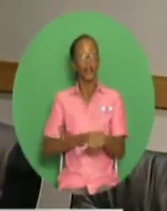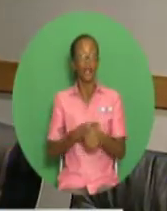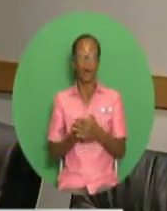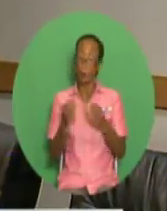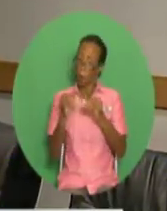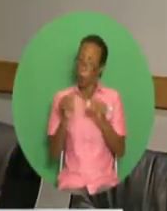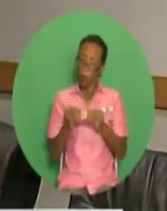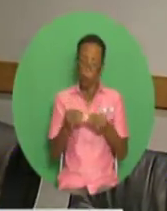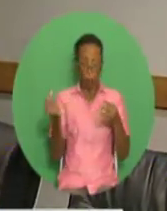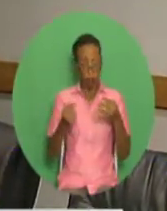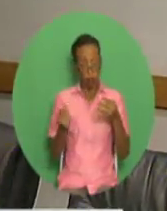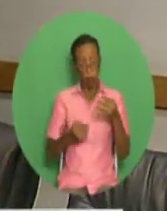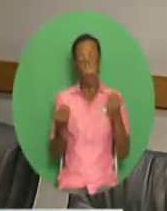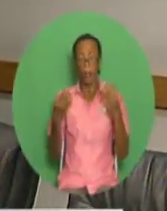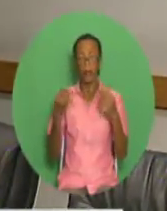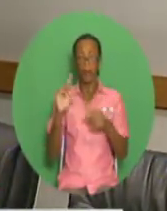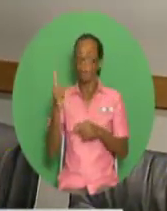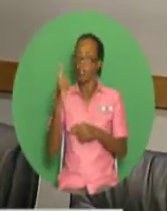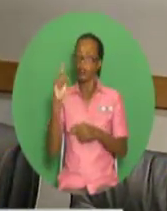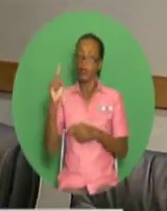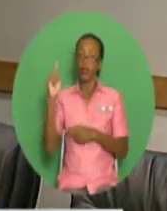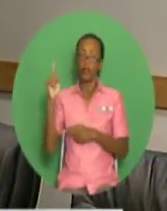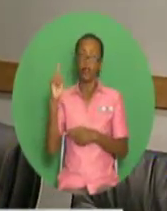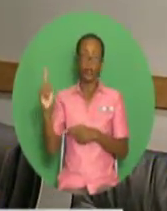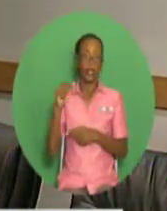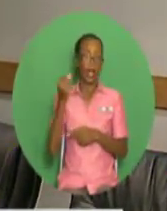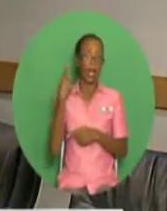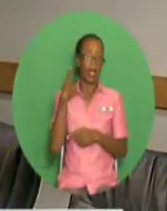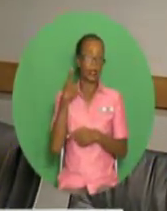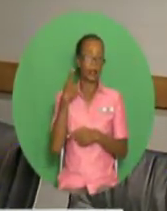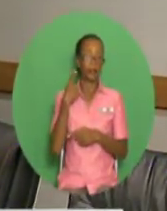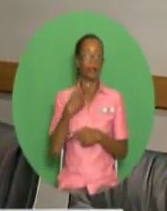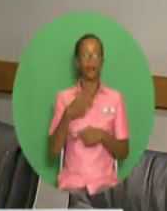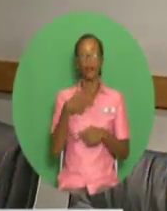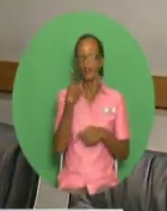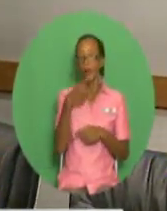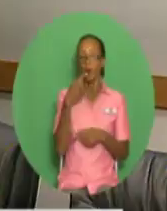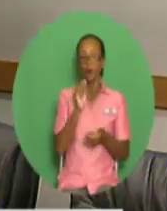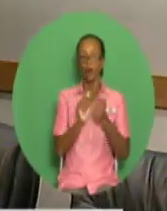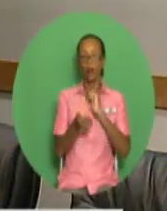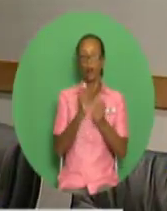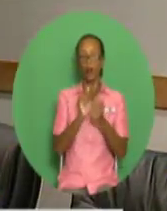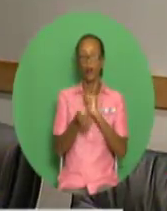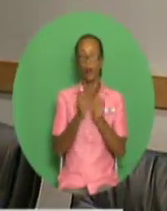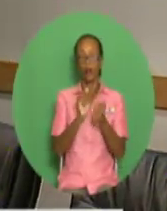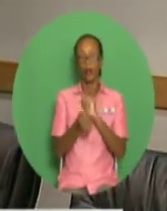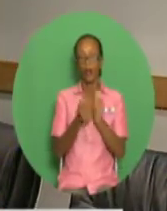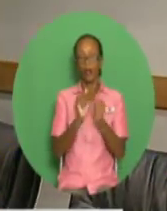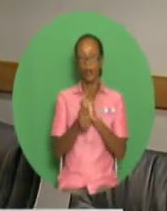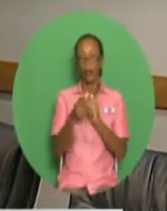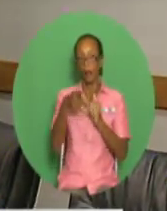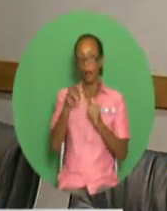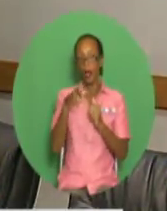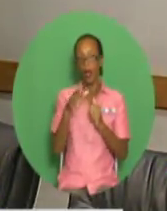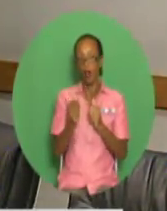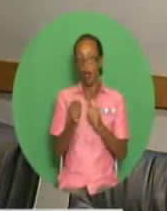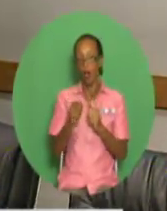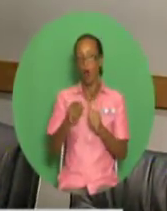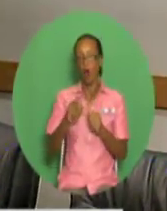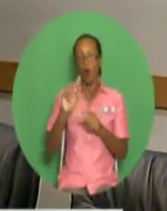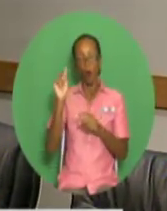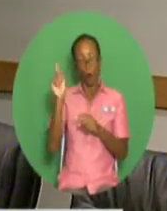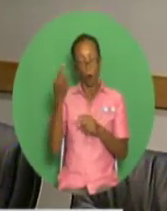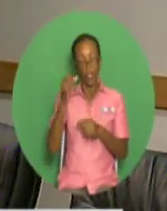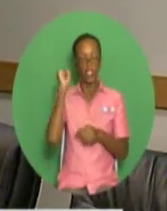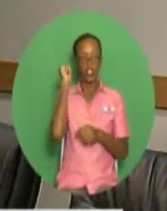on and on with first times. I want to congratulate National Award winner, Hummingbird winner, Hakeem Stewart, who won 2 gold medals in javelin and discus, not only in